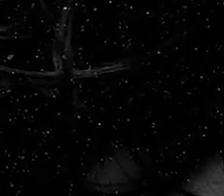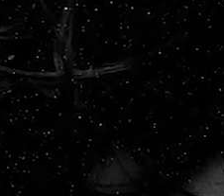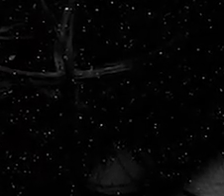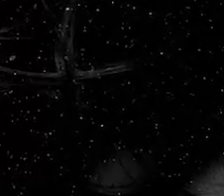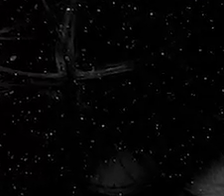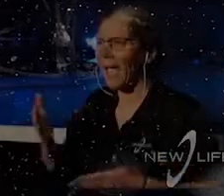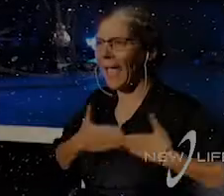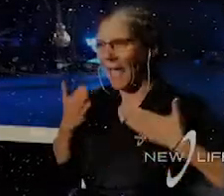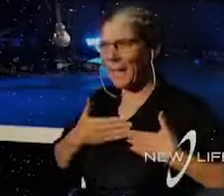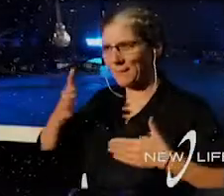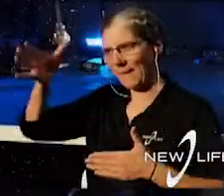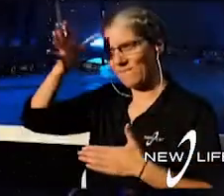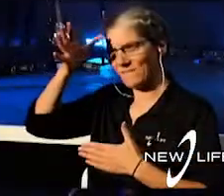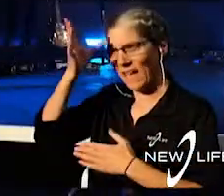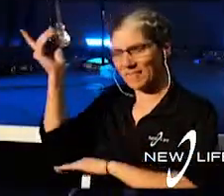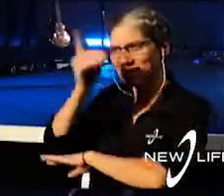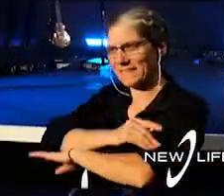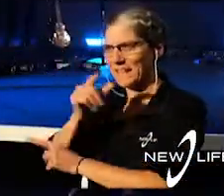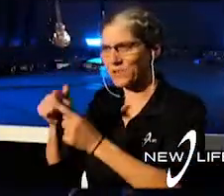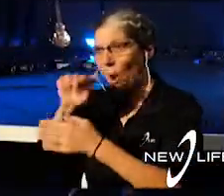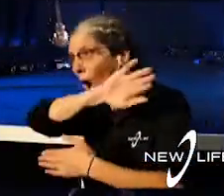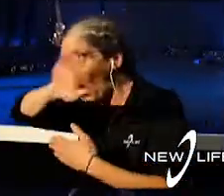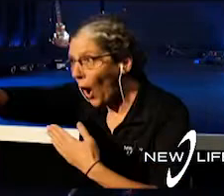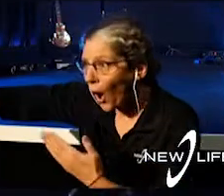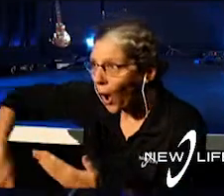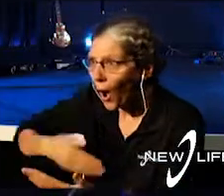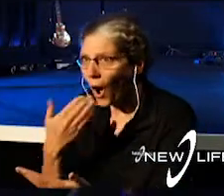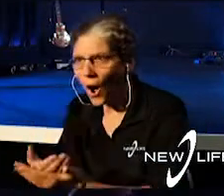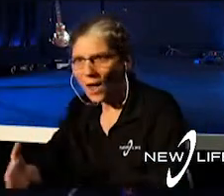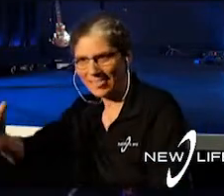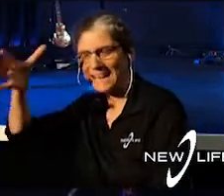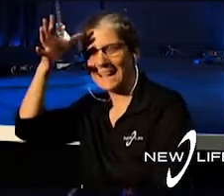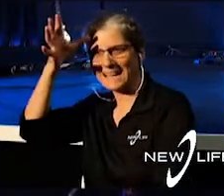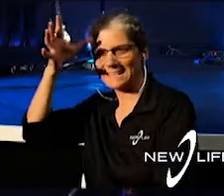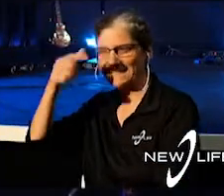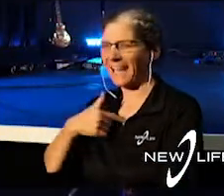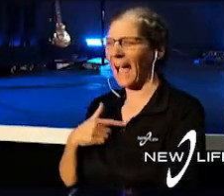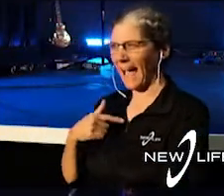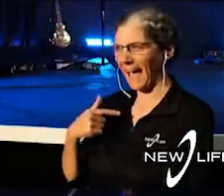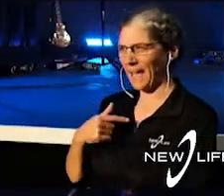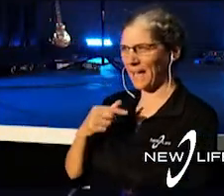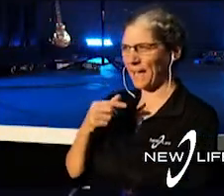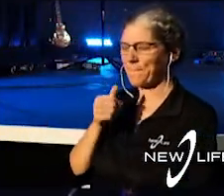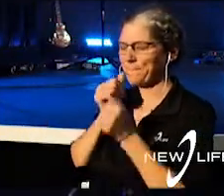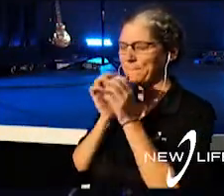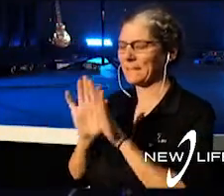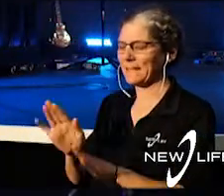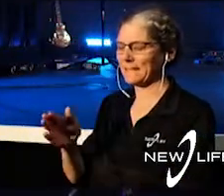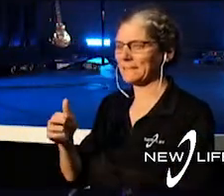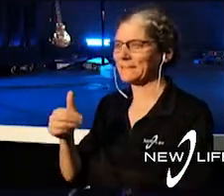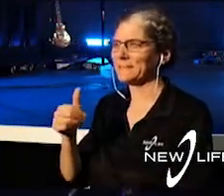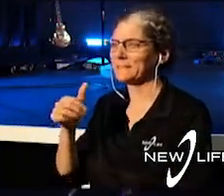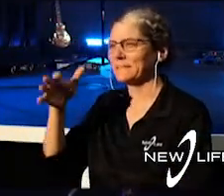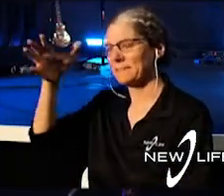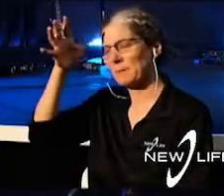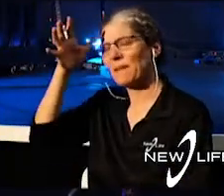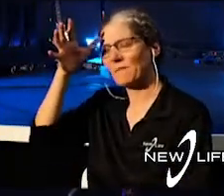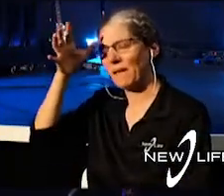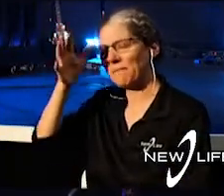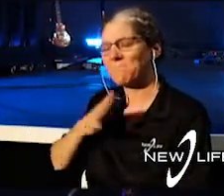Happy Father's Day to all the dads out there. I'm blessed to be one myself. I've got three amazing